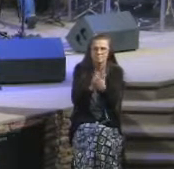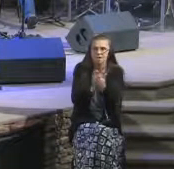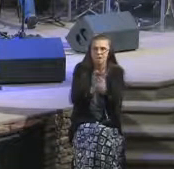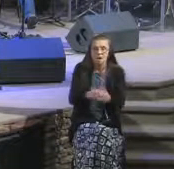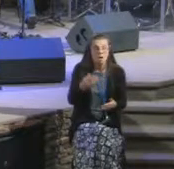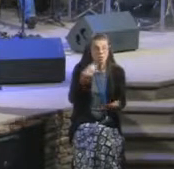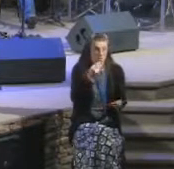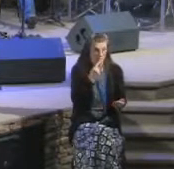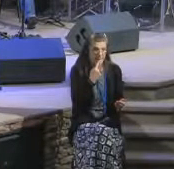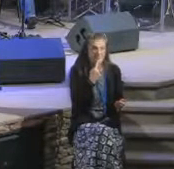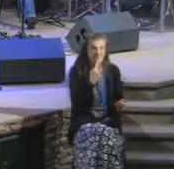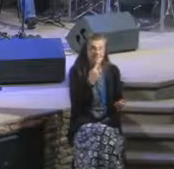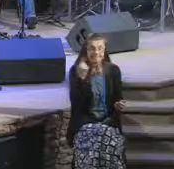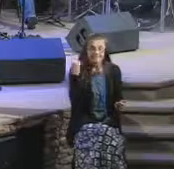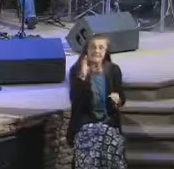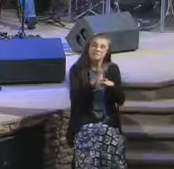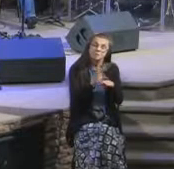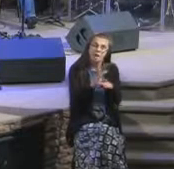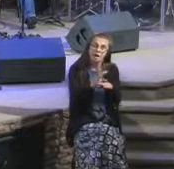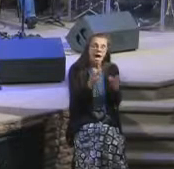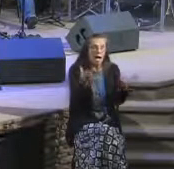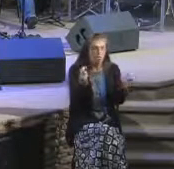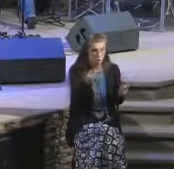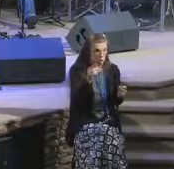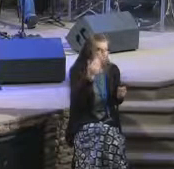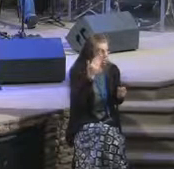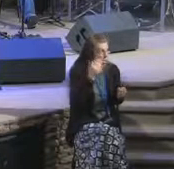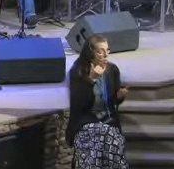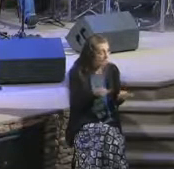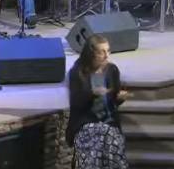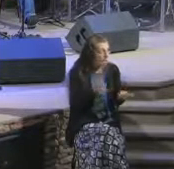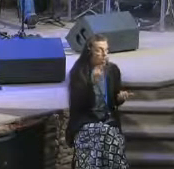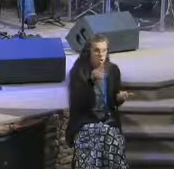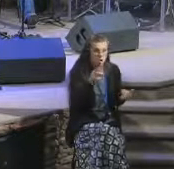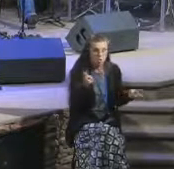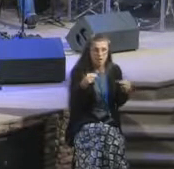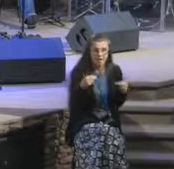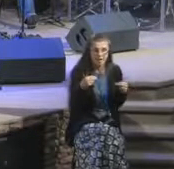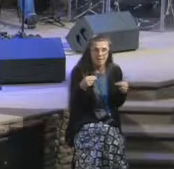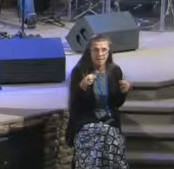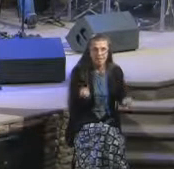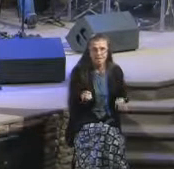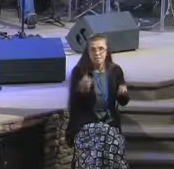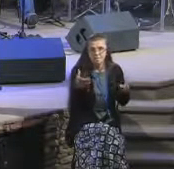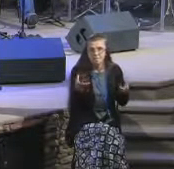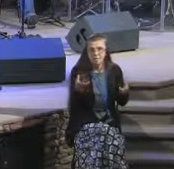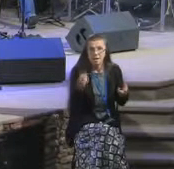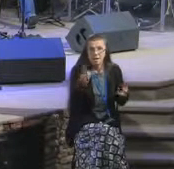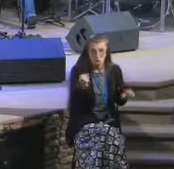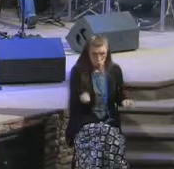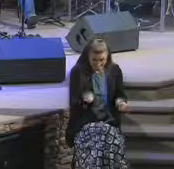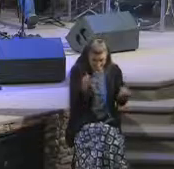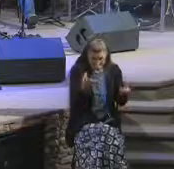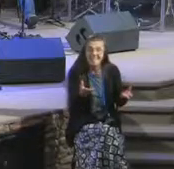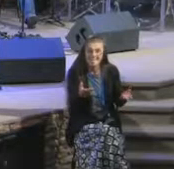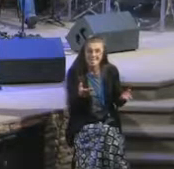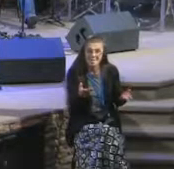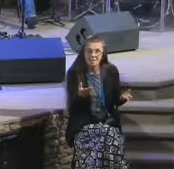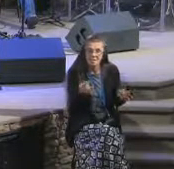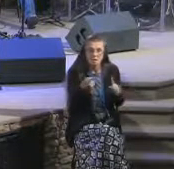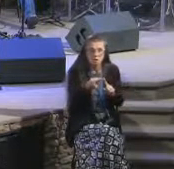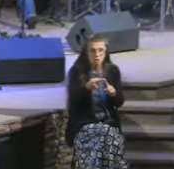So with that being said, church, I want you to know now that you have given and that you will be giving